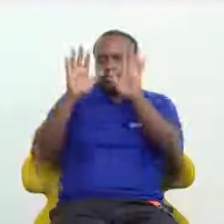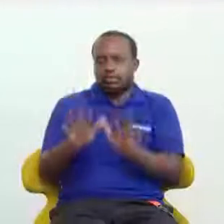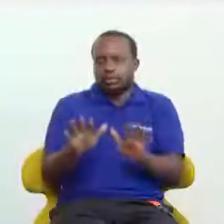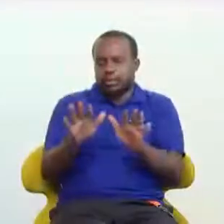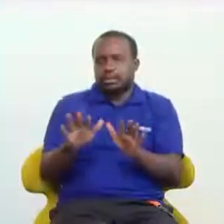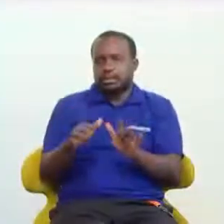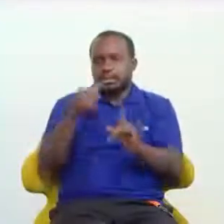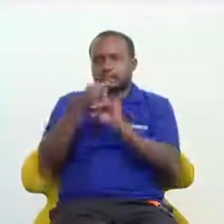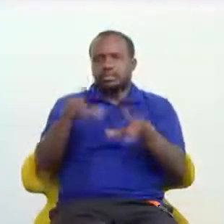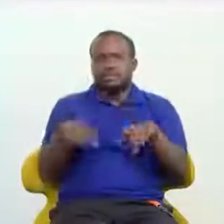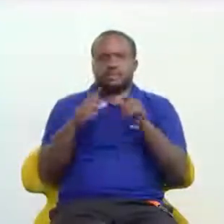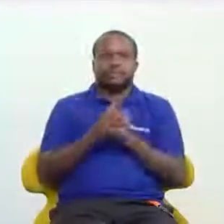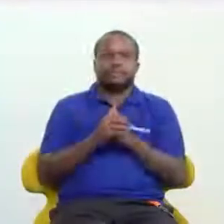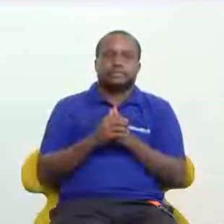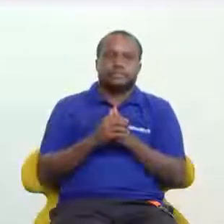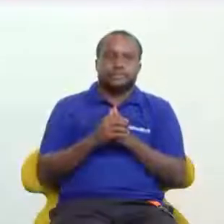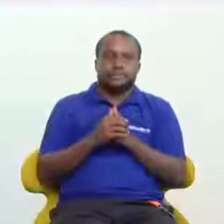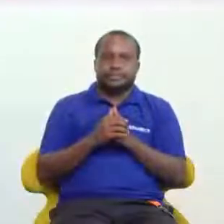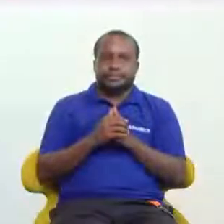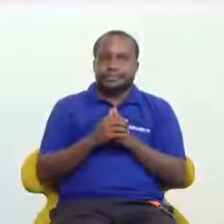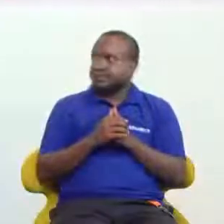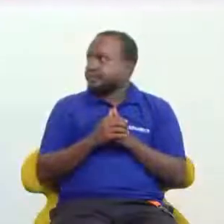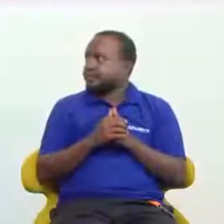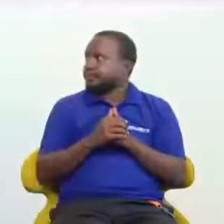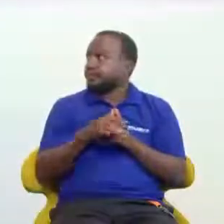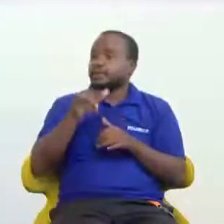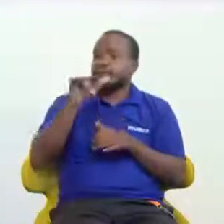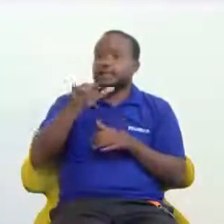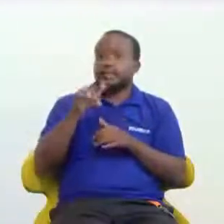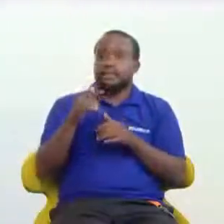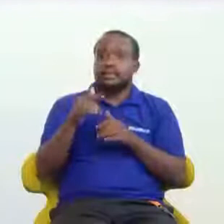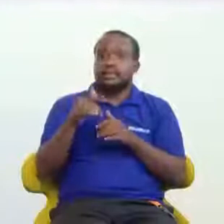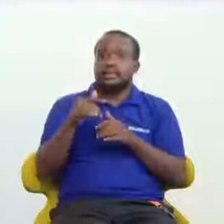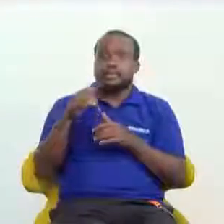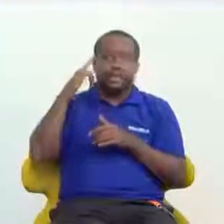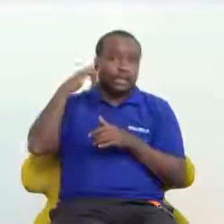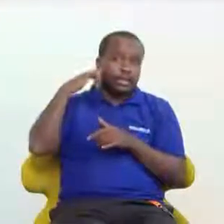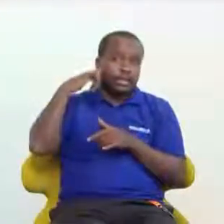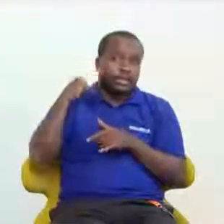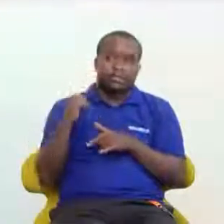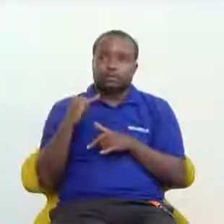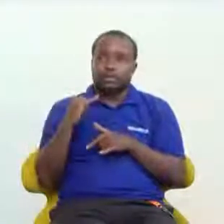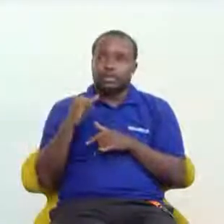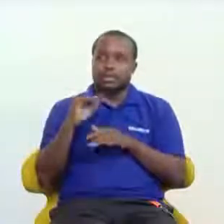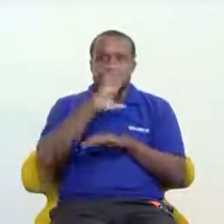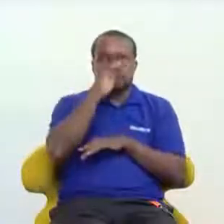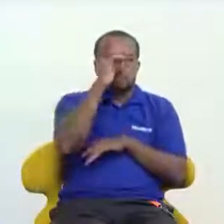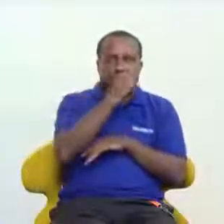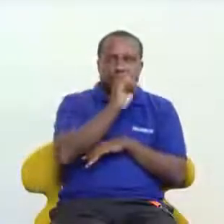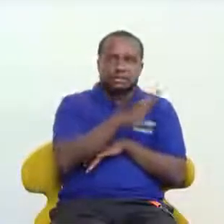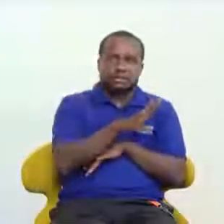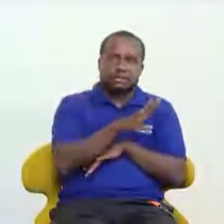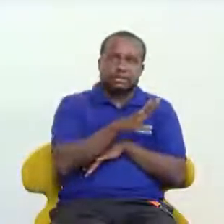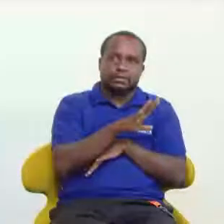people. Because, and this may be silly to say, California is not Africa. Things that we invent in Mountain